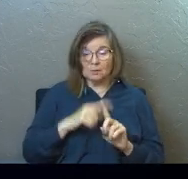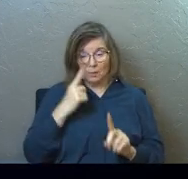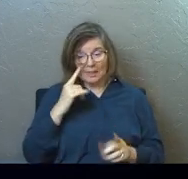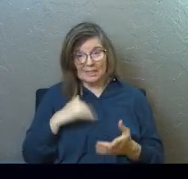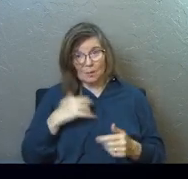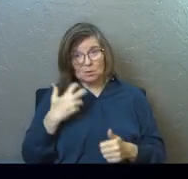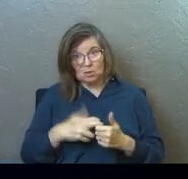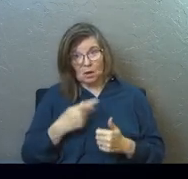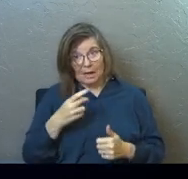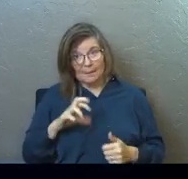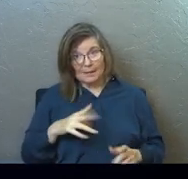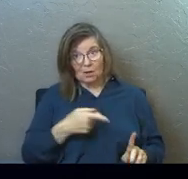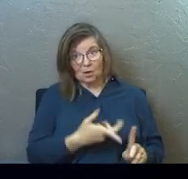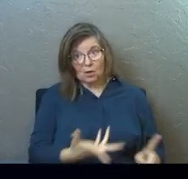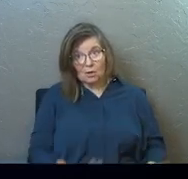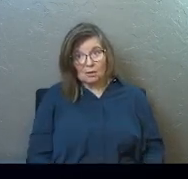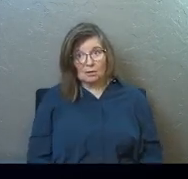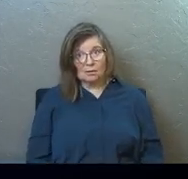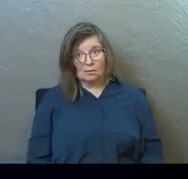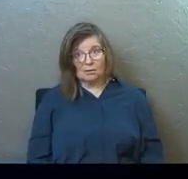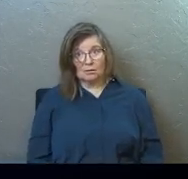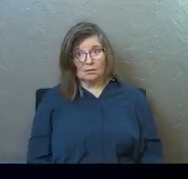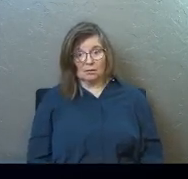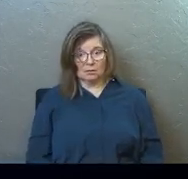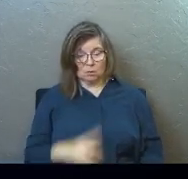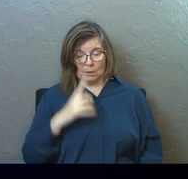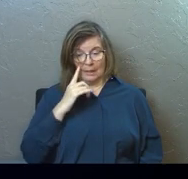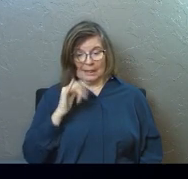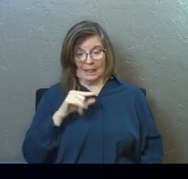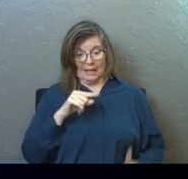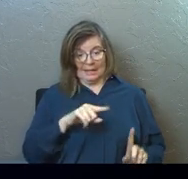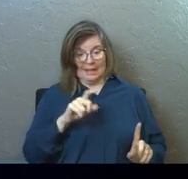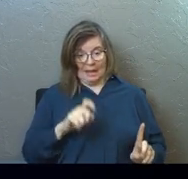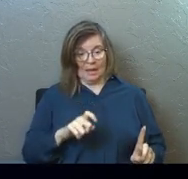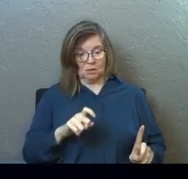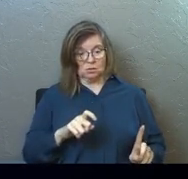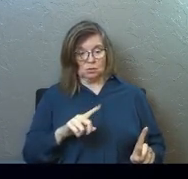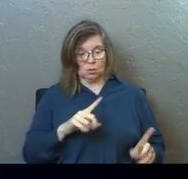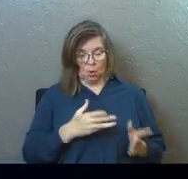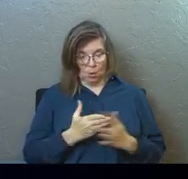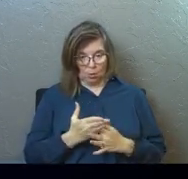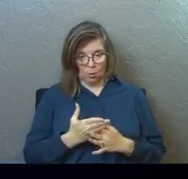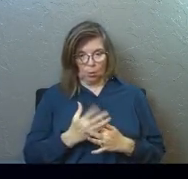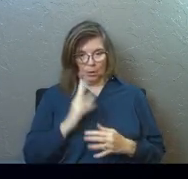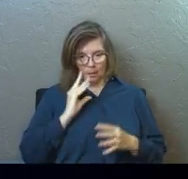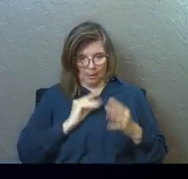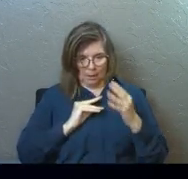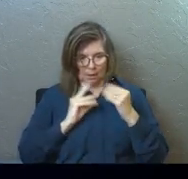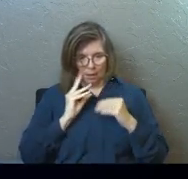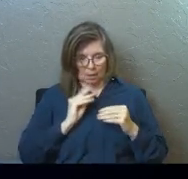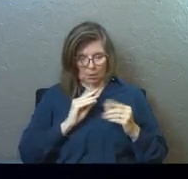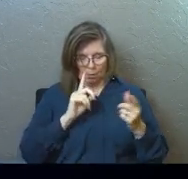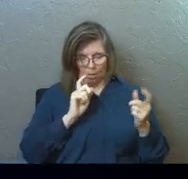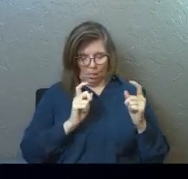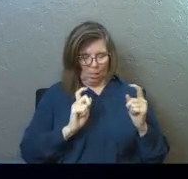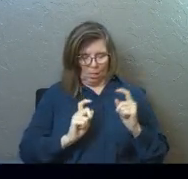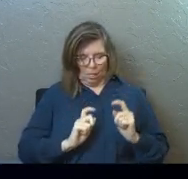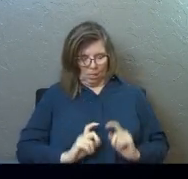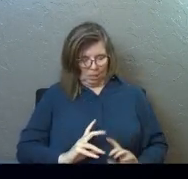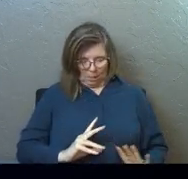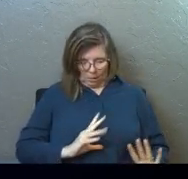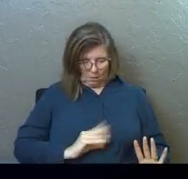but don't you think that was hard on Peter? Don't you think he had to go through all of that with God the